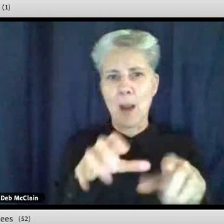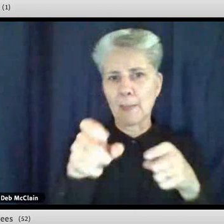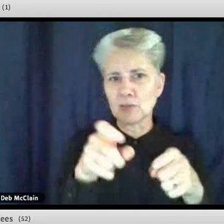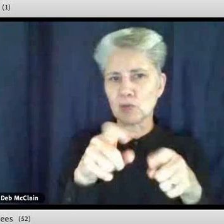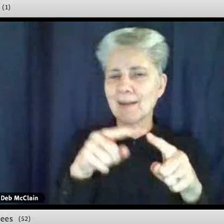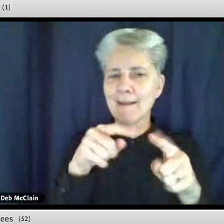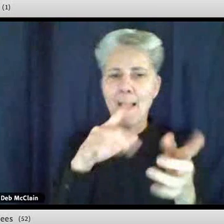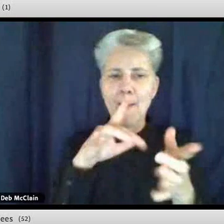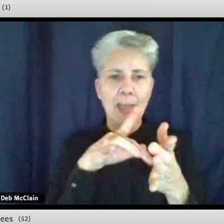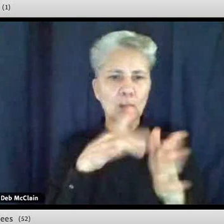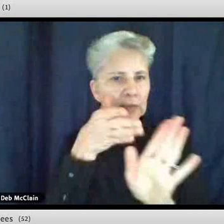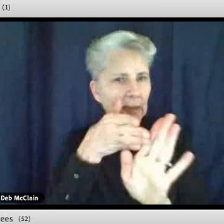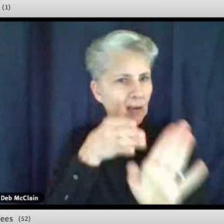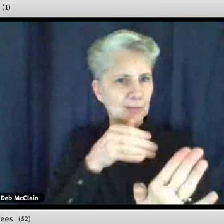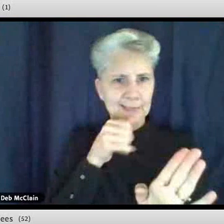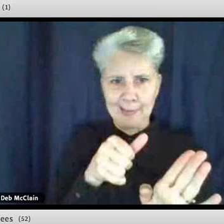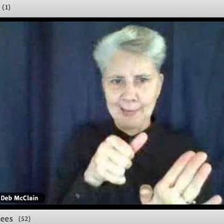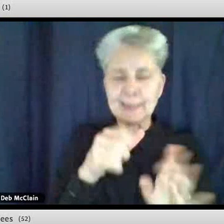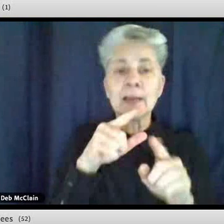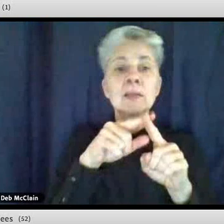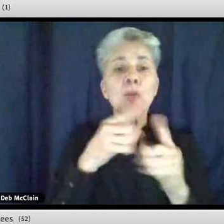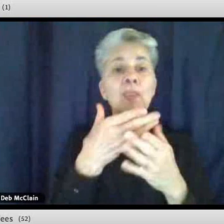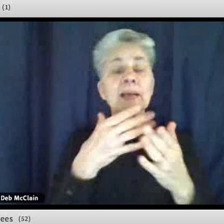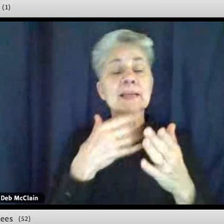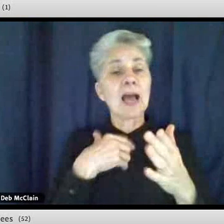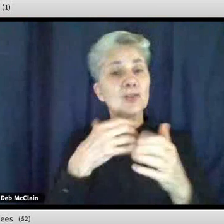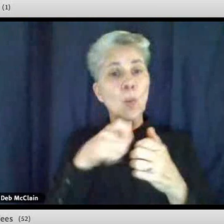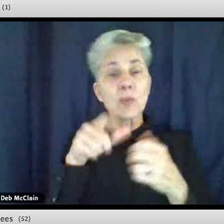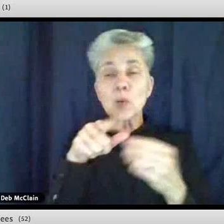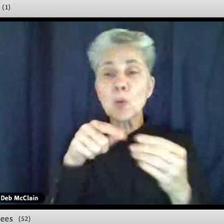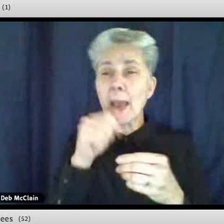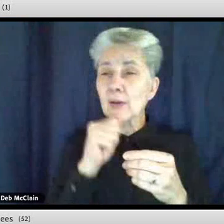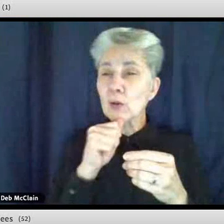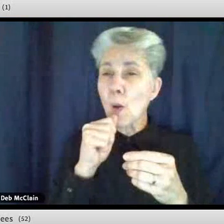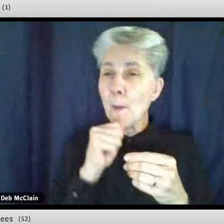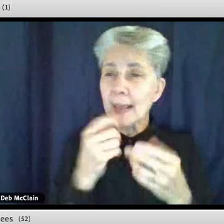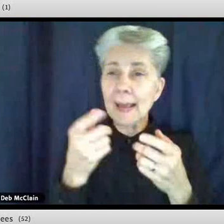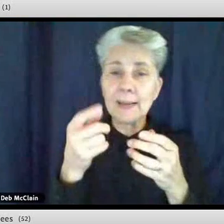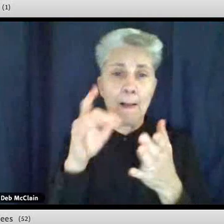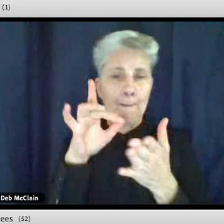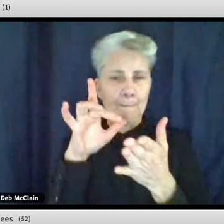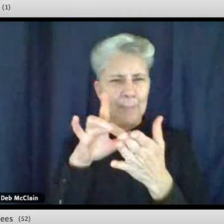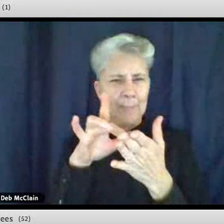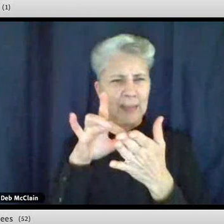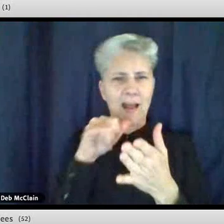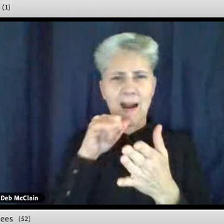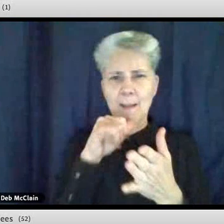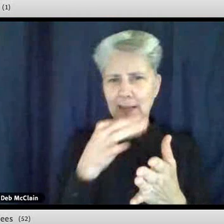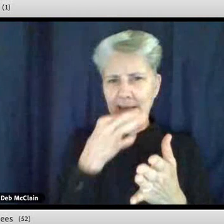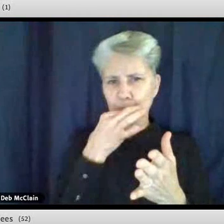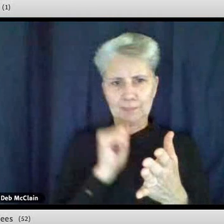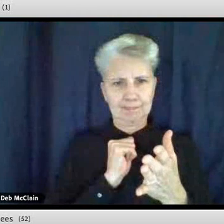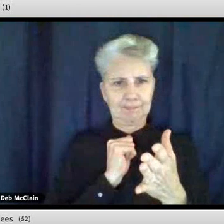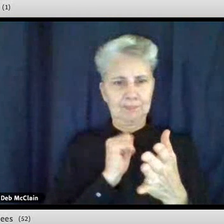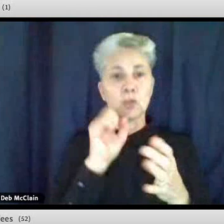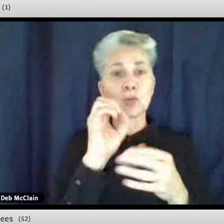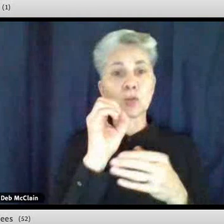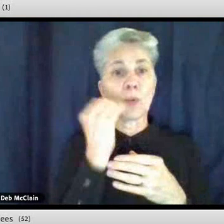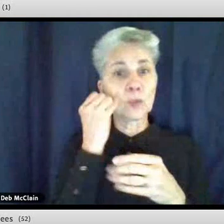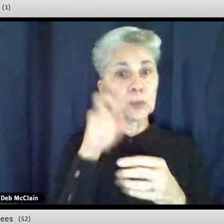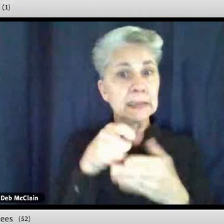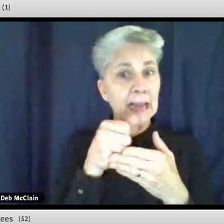or a psychologist. So the things I'm going to share with you about coping and medicine, I'm not an expert. So if you need